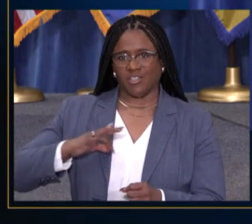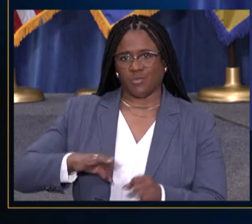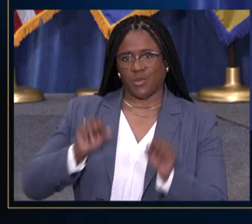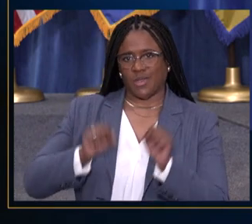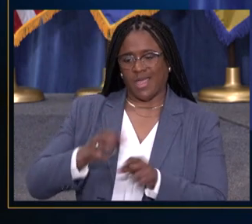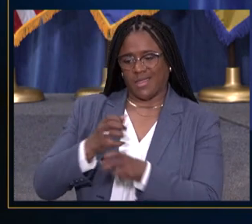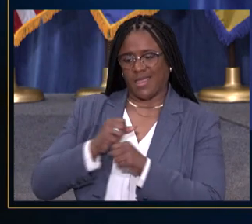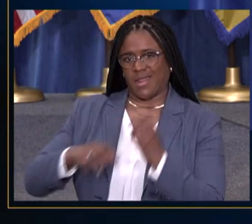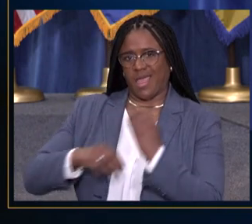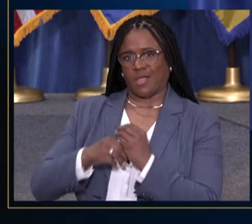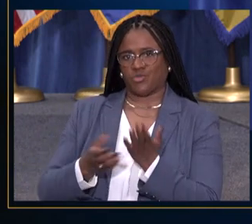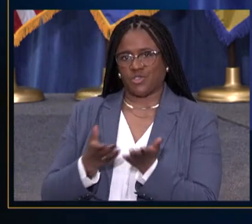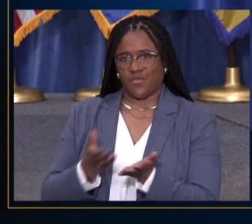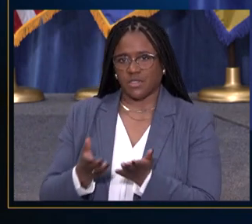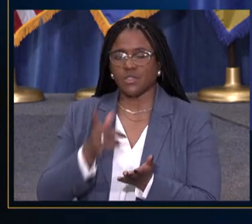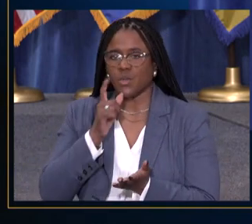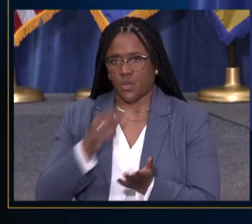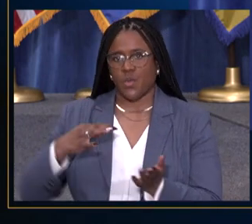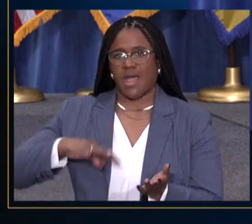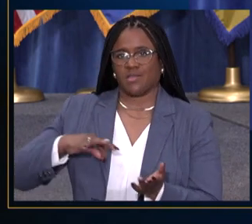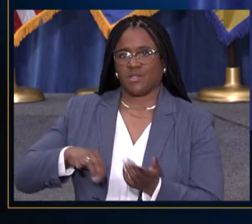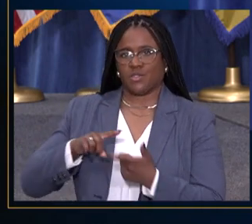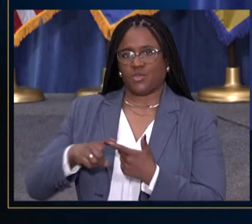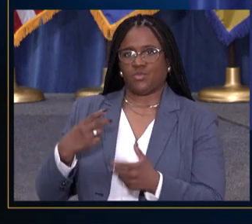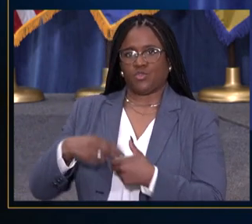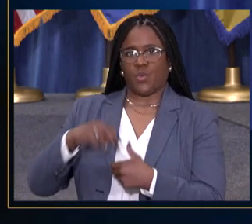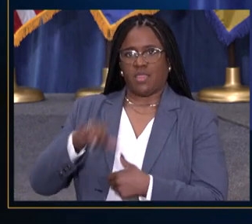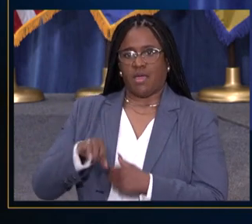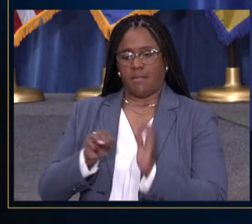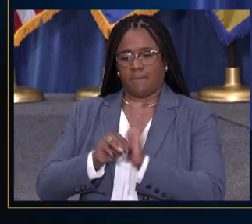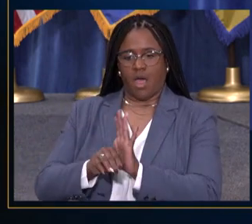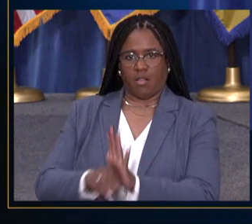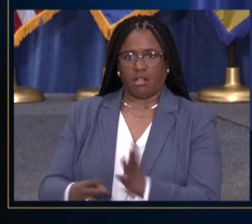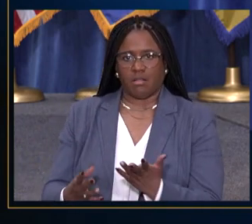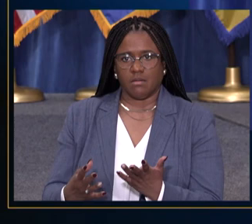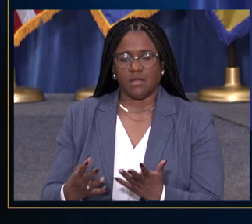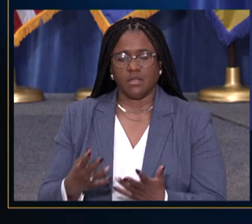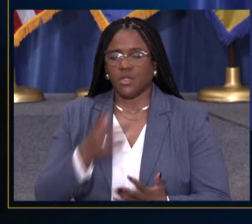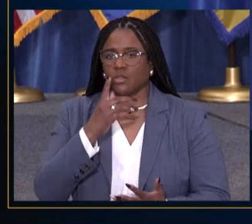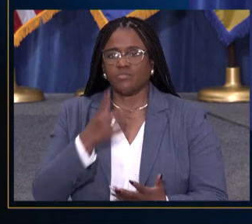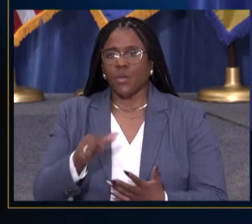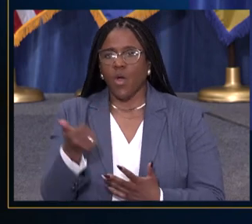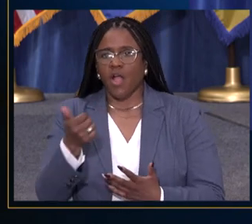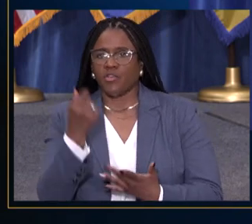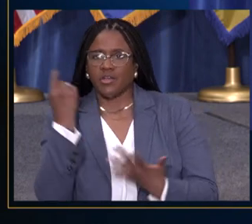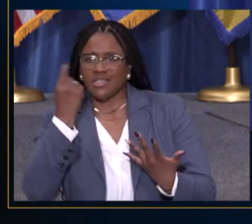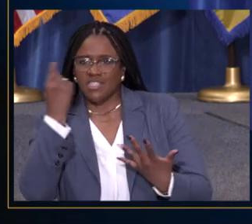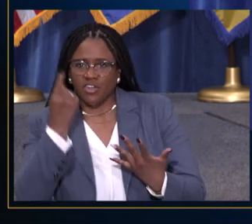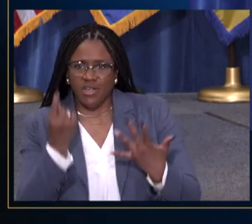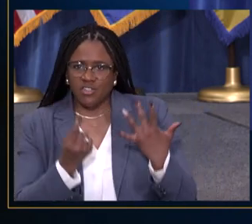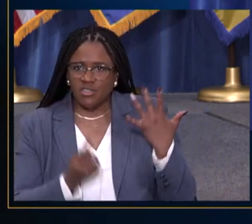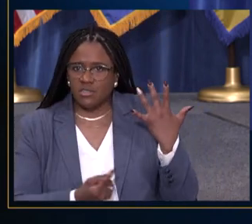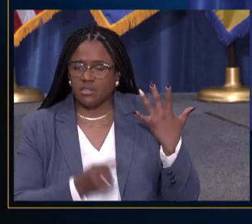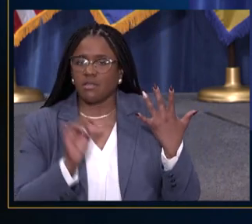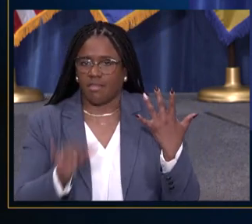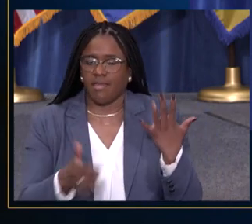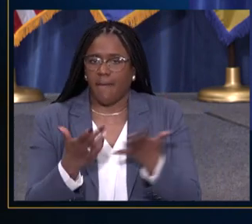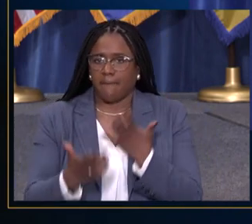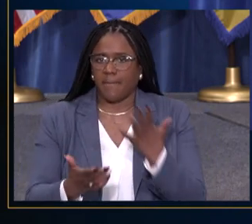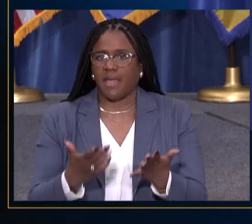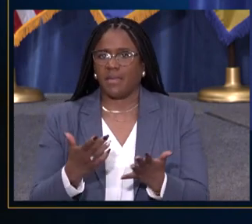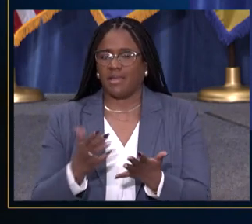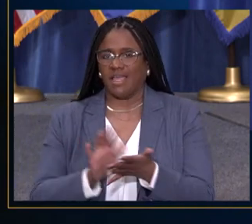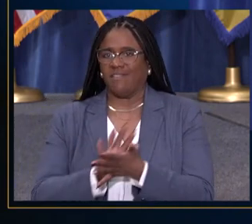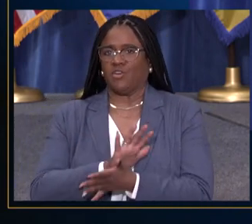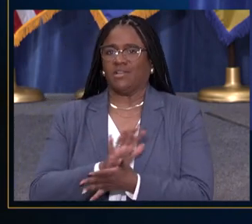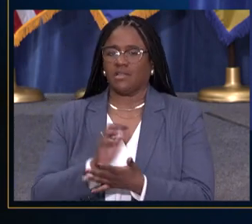extra services, who is eligible to join a model, what were some of the other considerations that may have